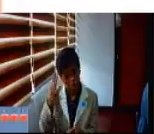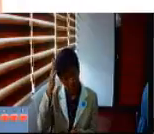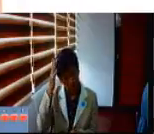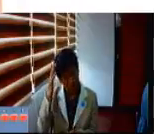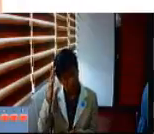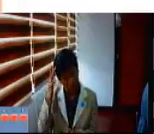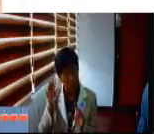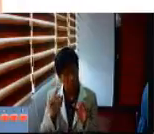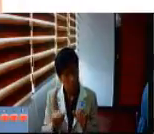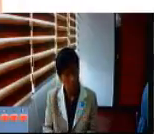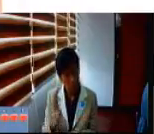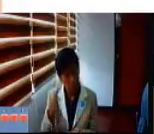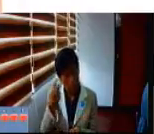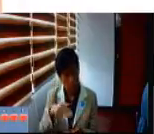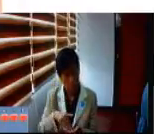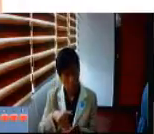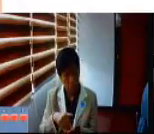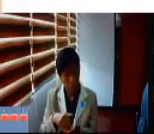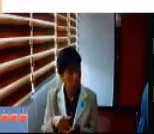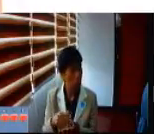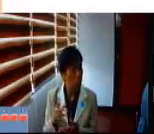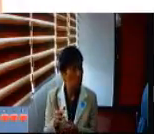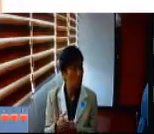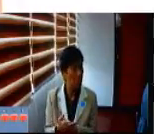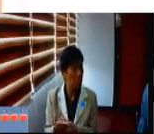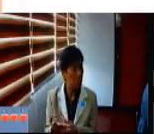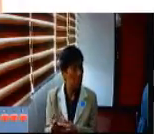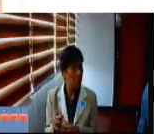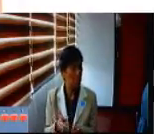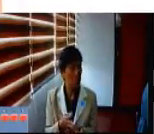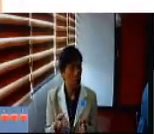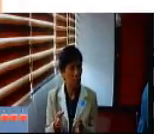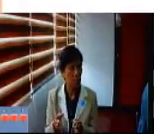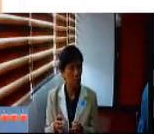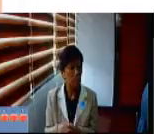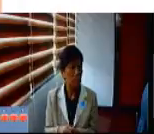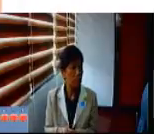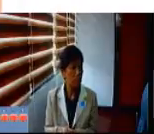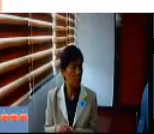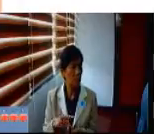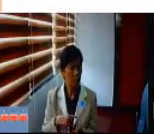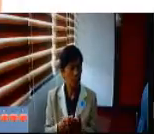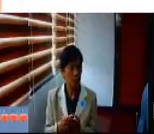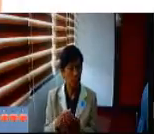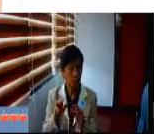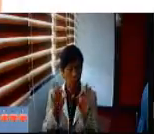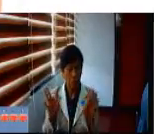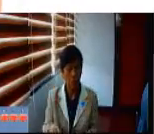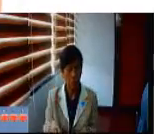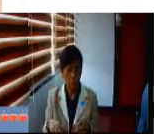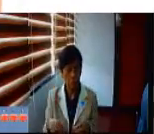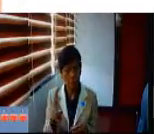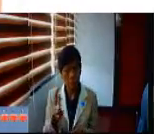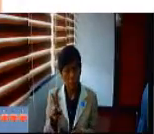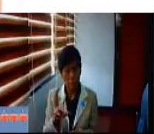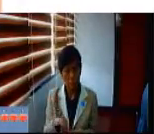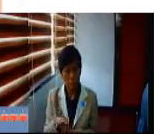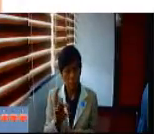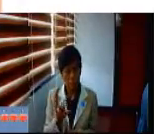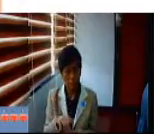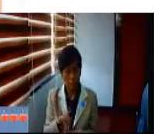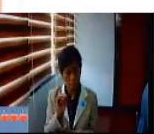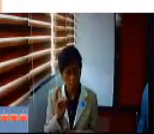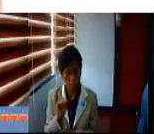with the vulnerability of the communities. This is an IPCC framework. And so what we found out in this paper is that the